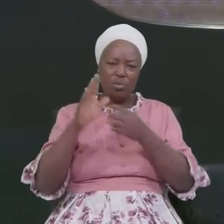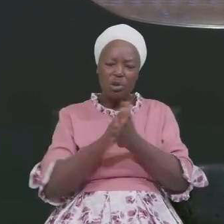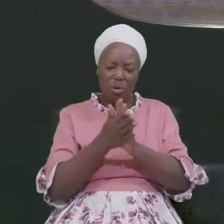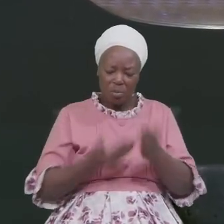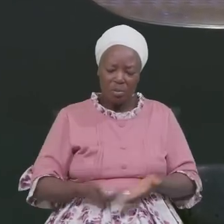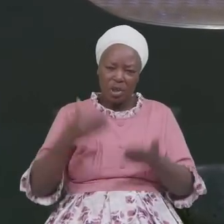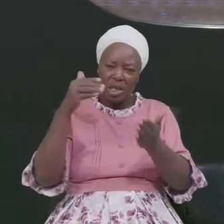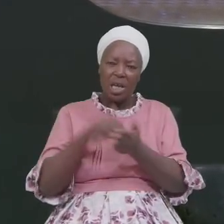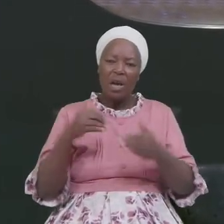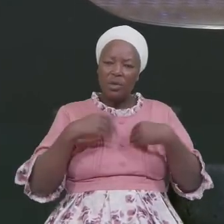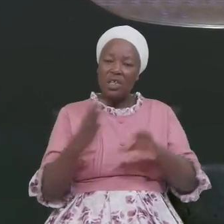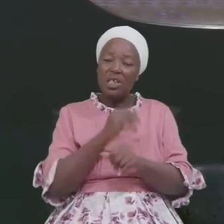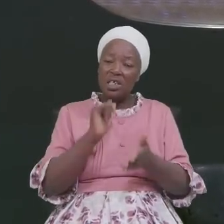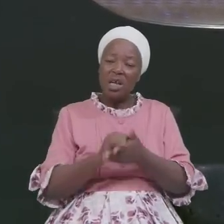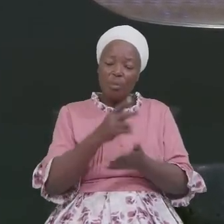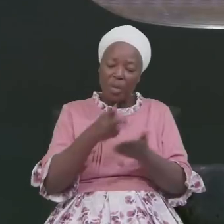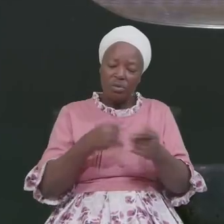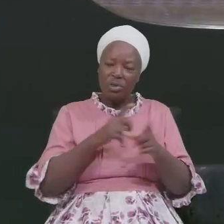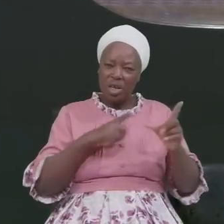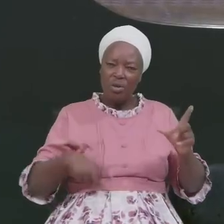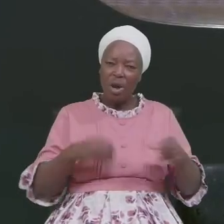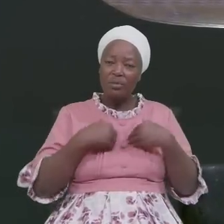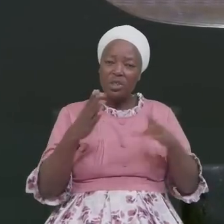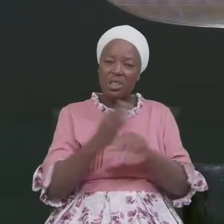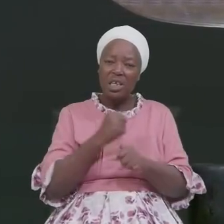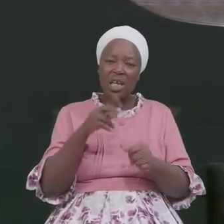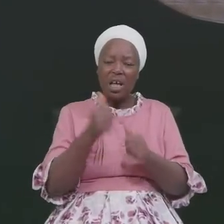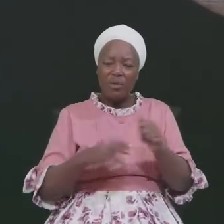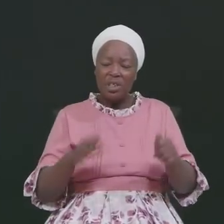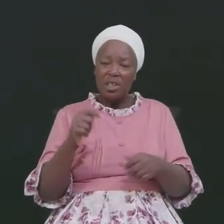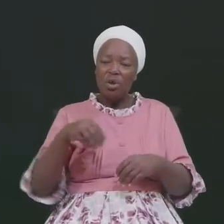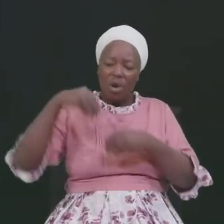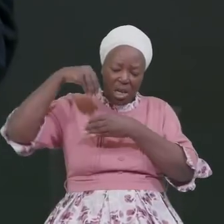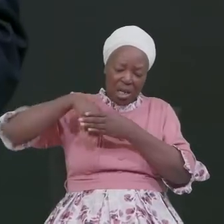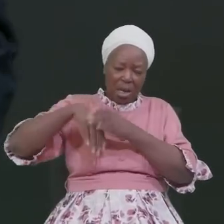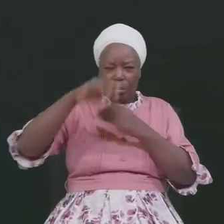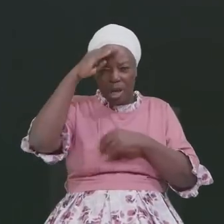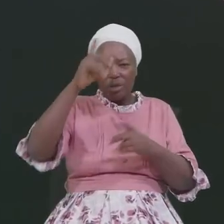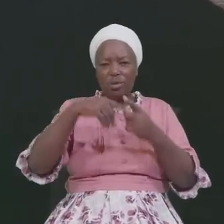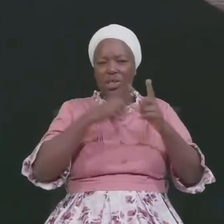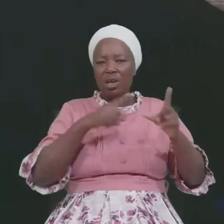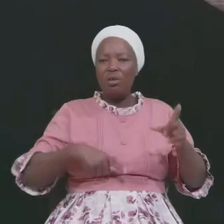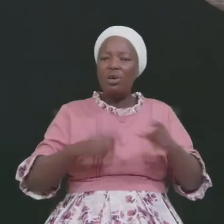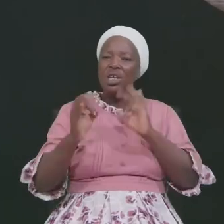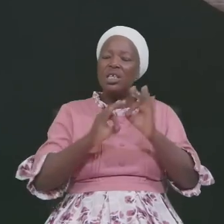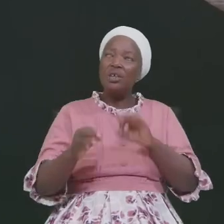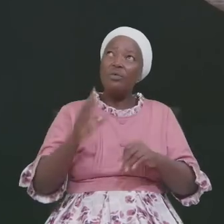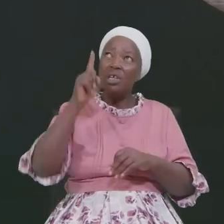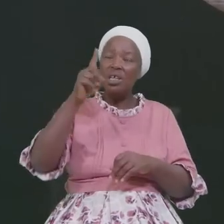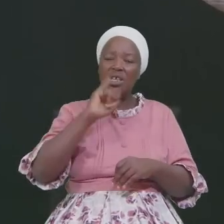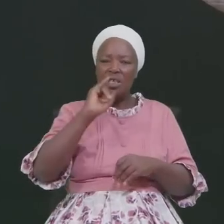to the Lord? Have you taken everything, your inner man, unto the Lord? If he is going